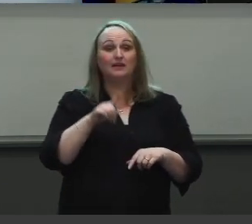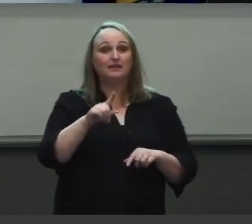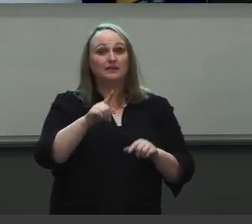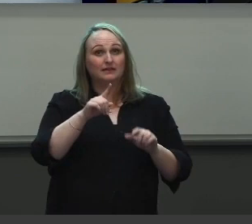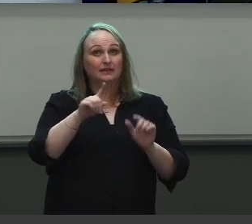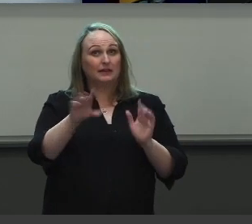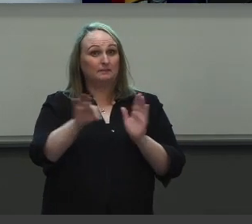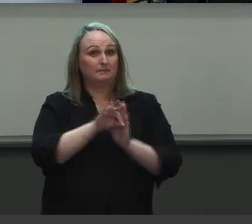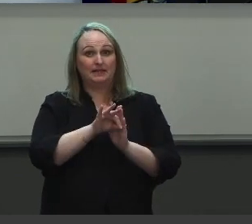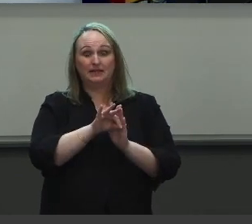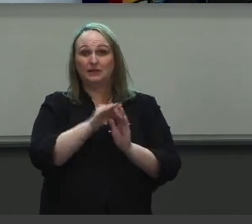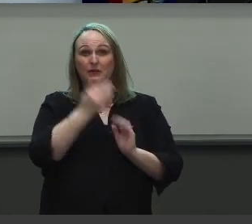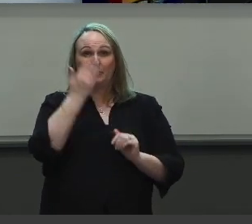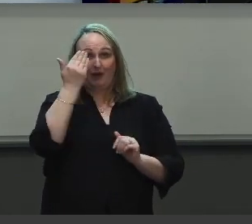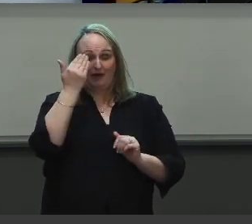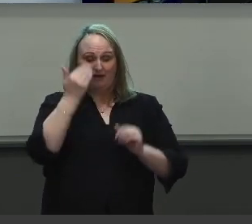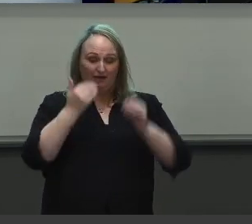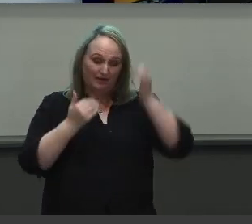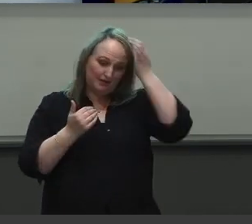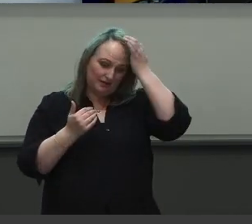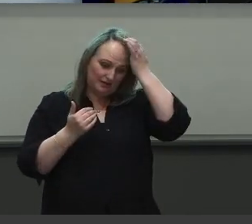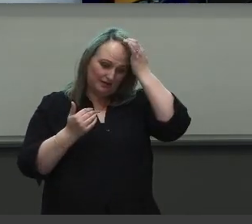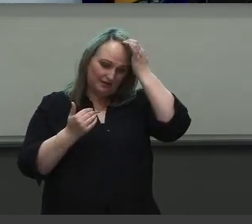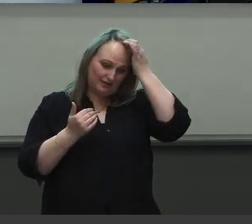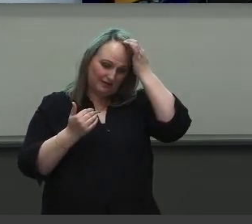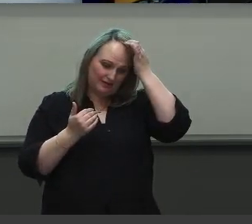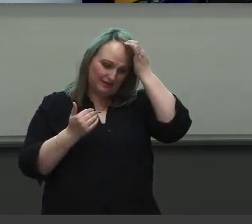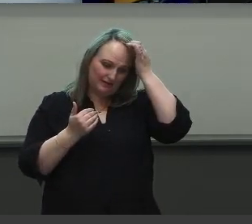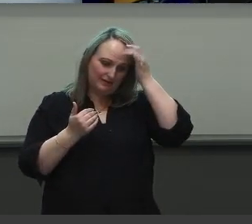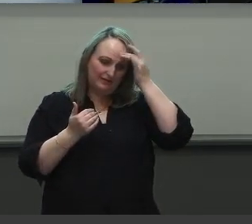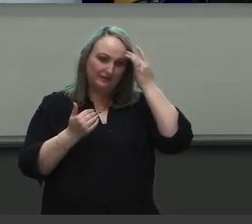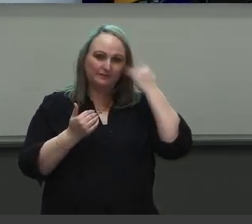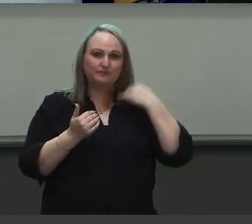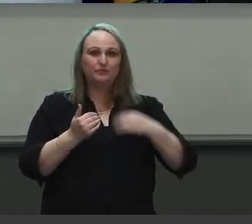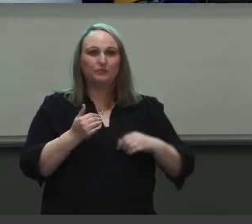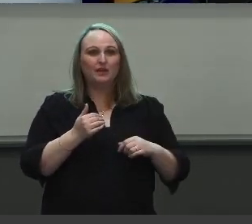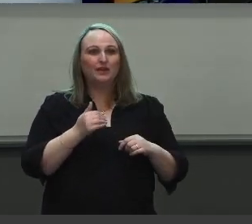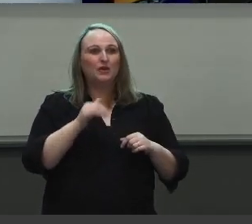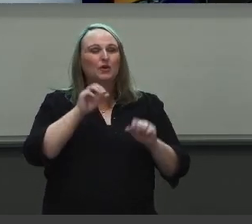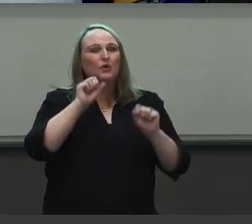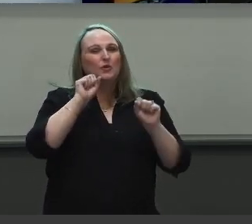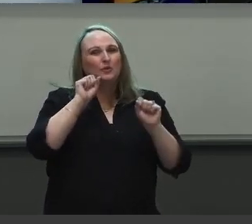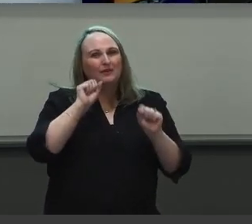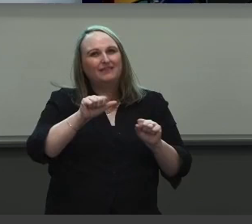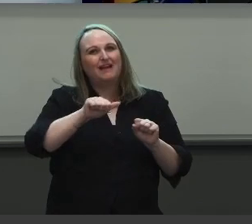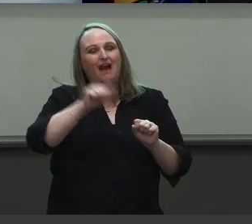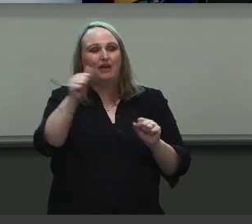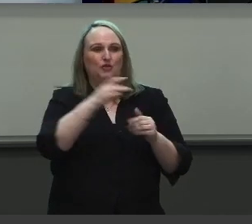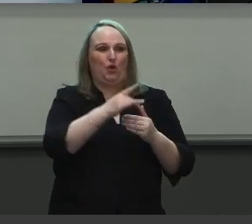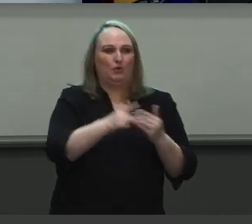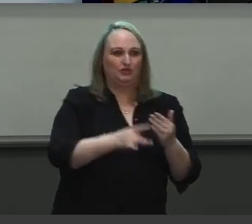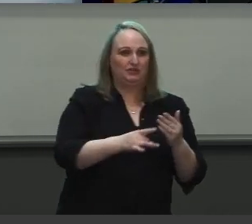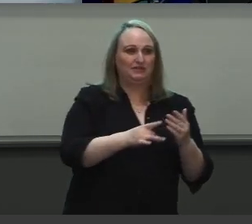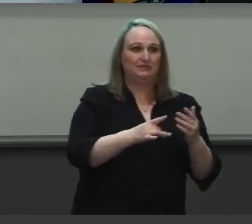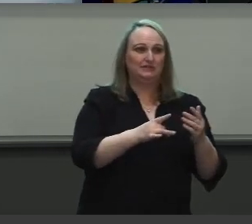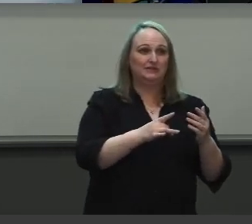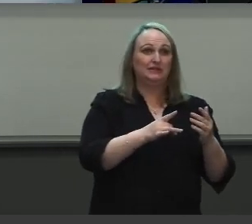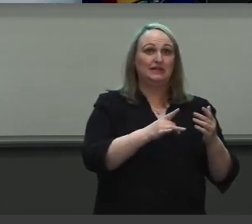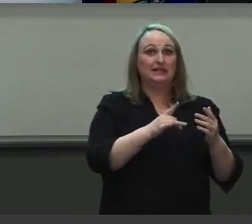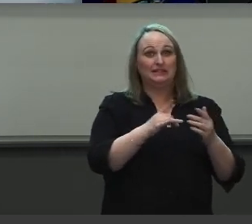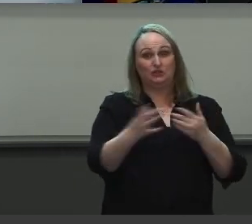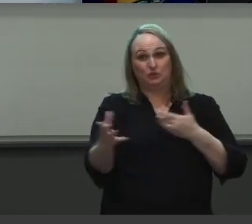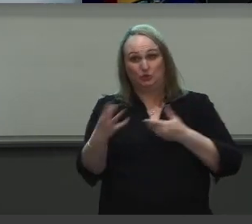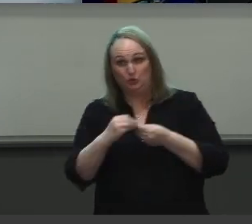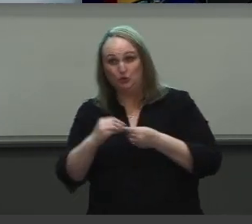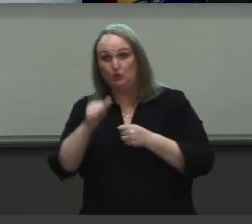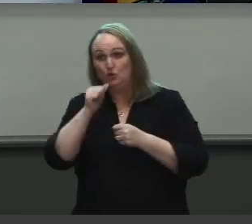on the fact, with the alternative being normalizing these scores to non-autistic groups. Is that what you're